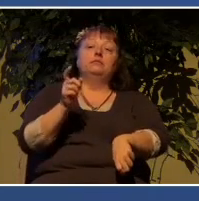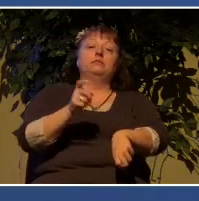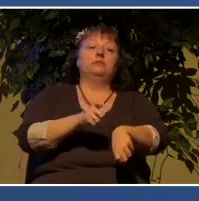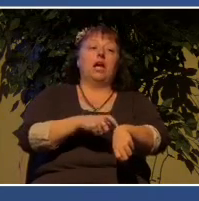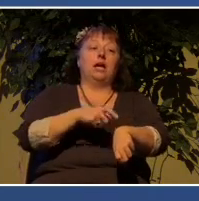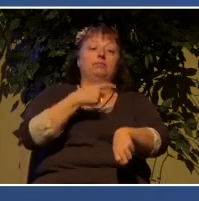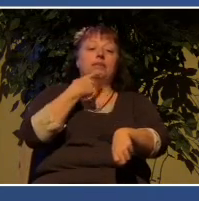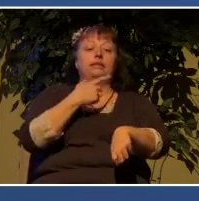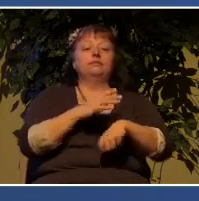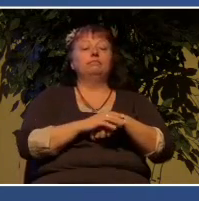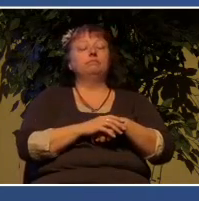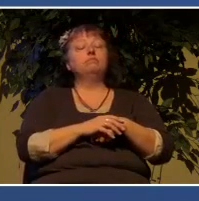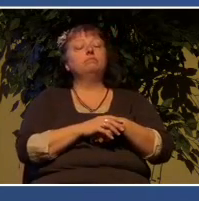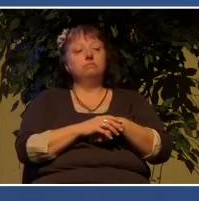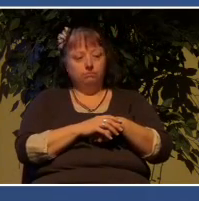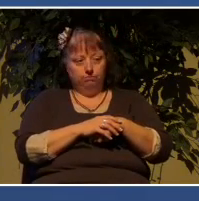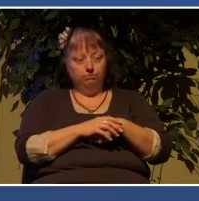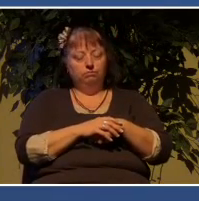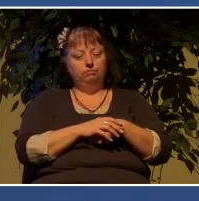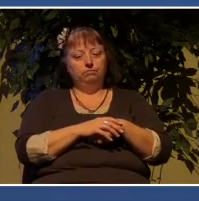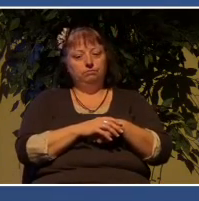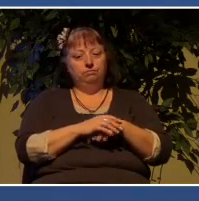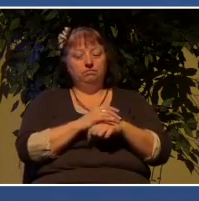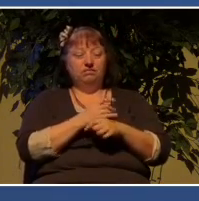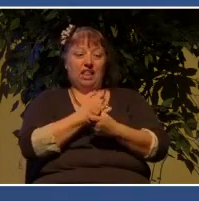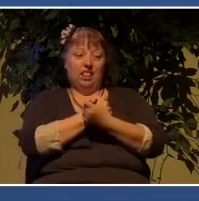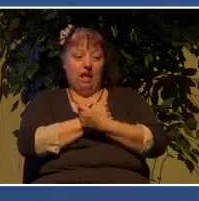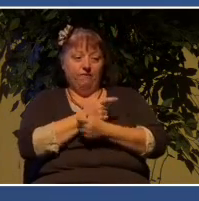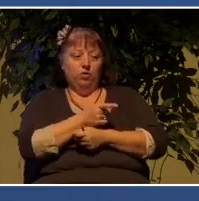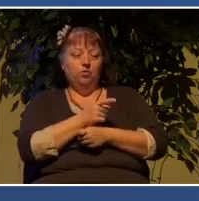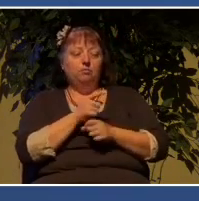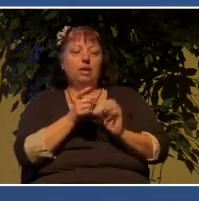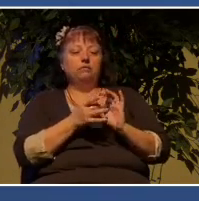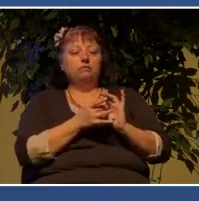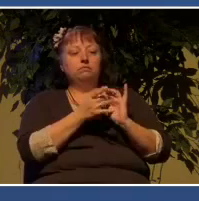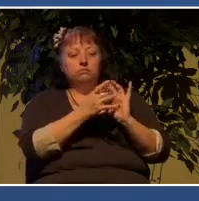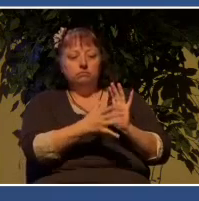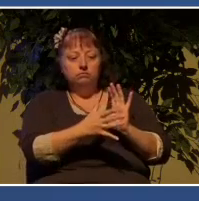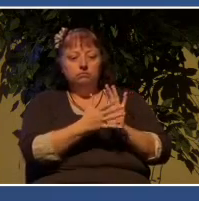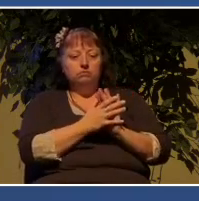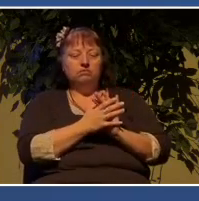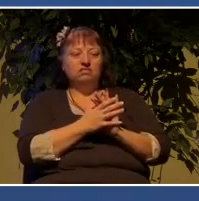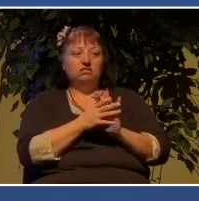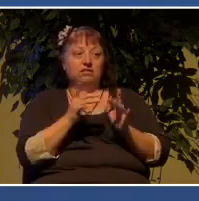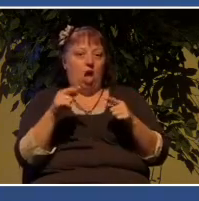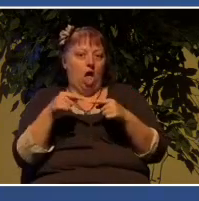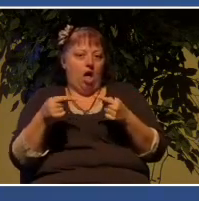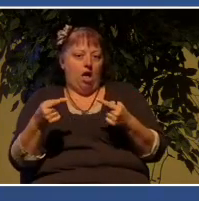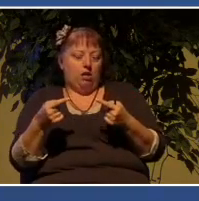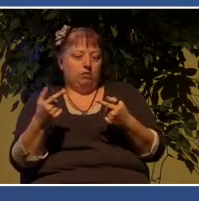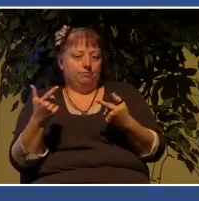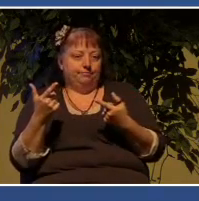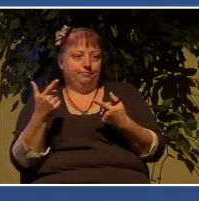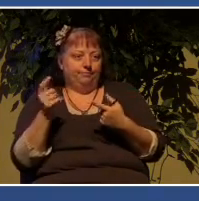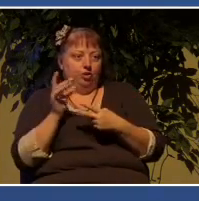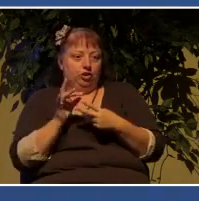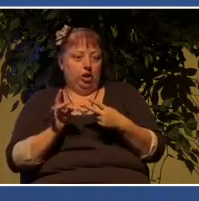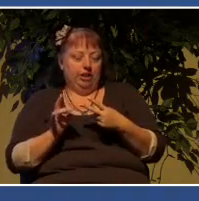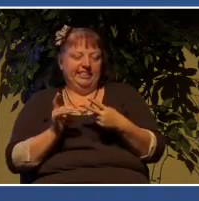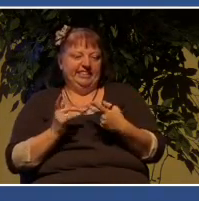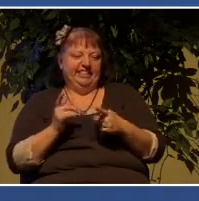have to let you go, because the other alternative is to be nitpicking and fighting all the time, and that